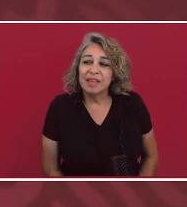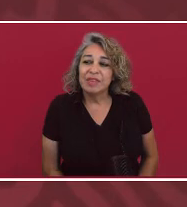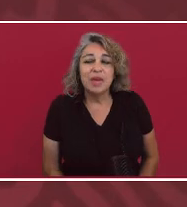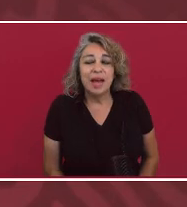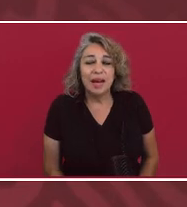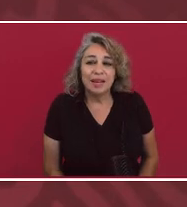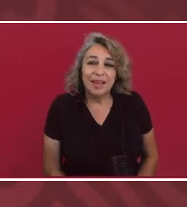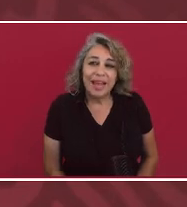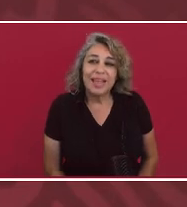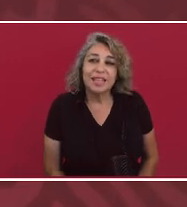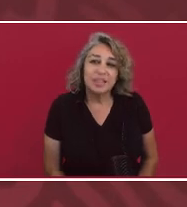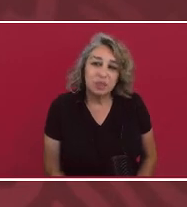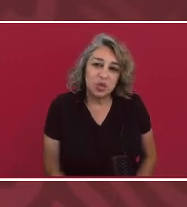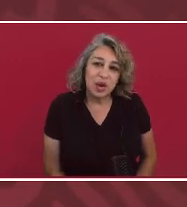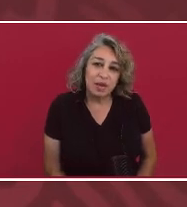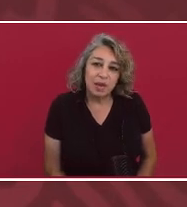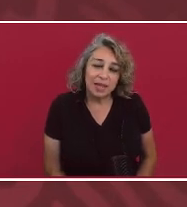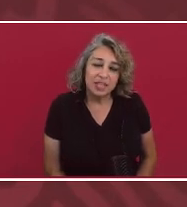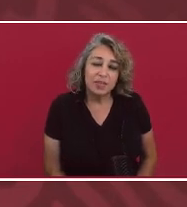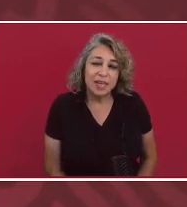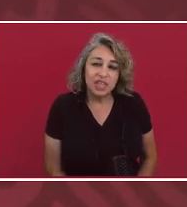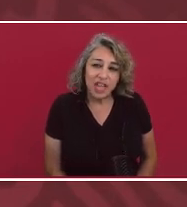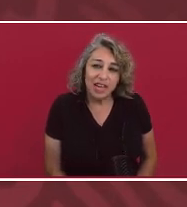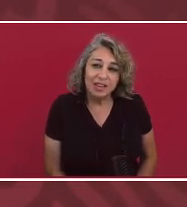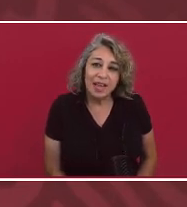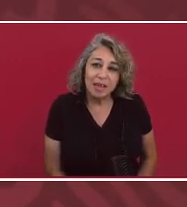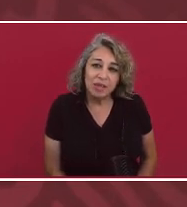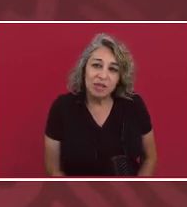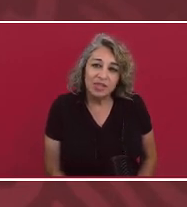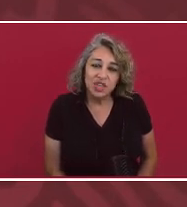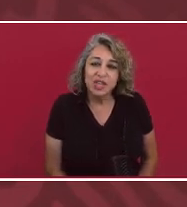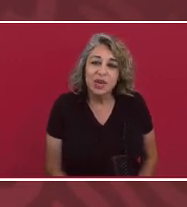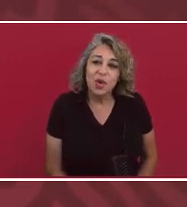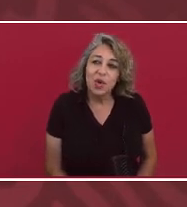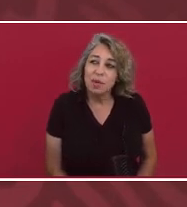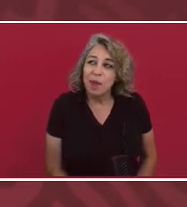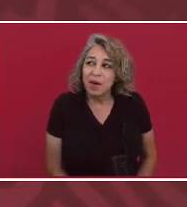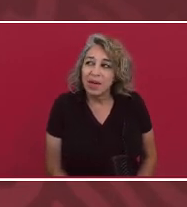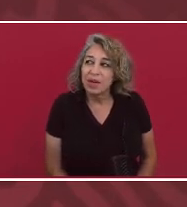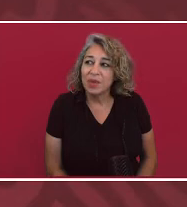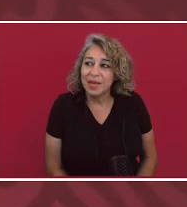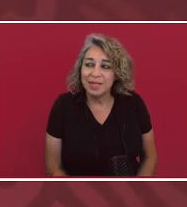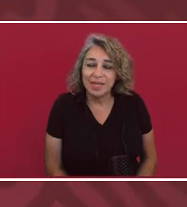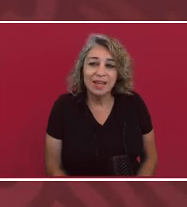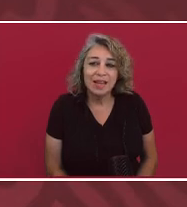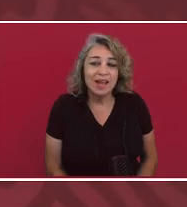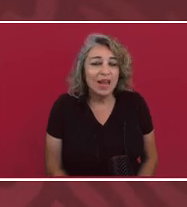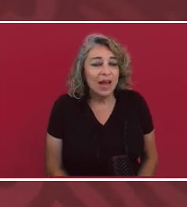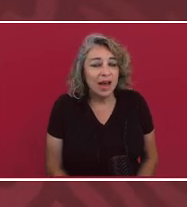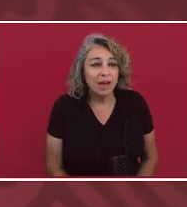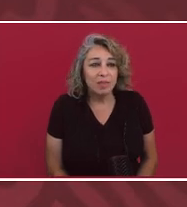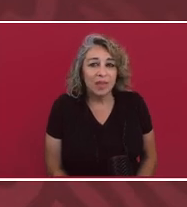If you would like and subscribe to my channel, AMLO-Vision or Mara Carranza,